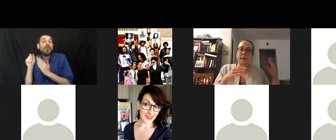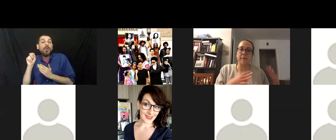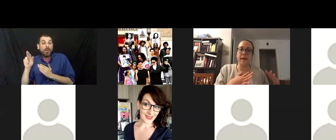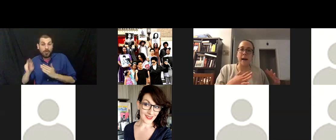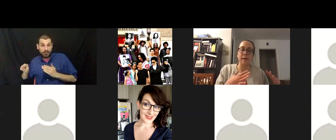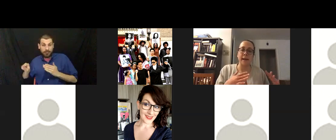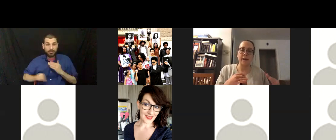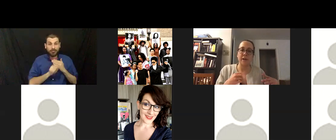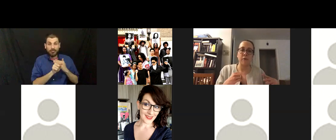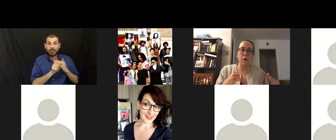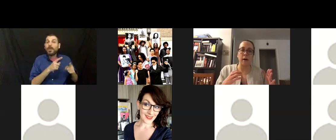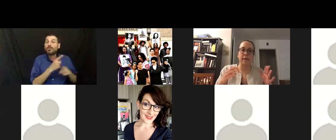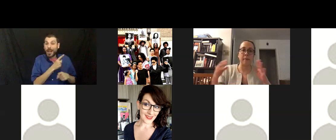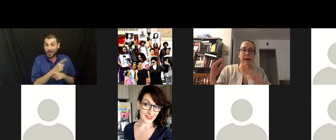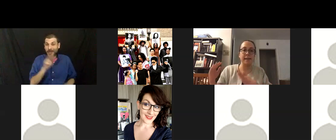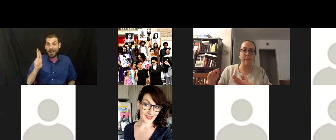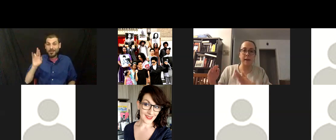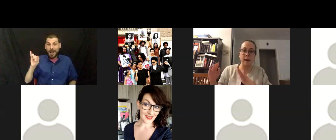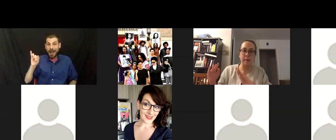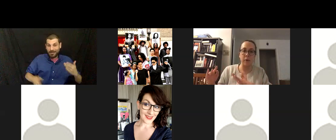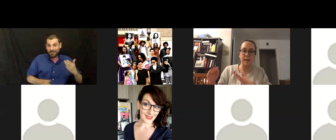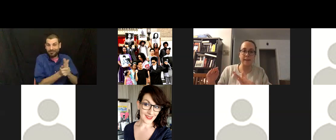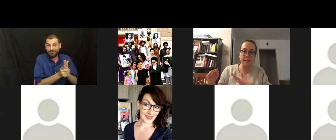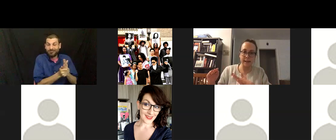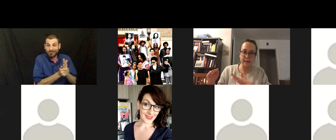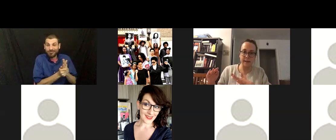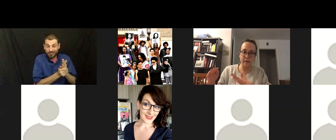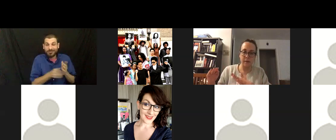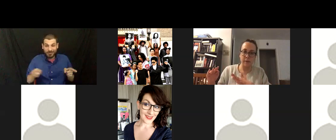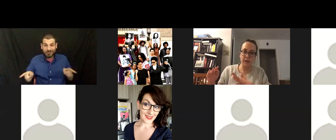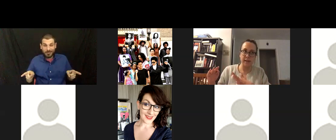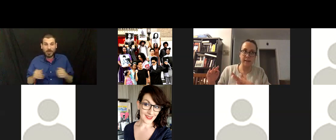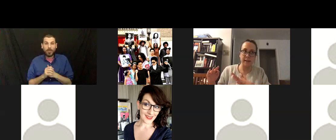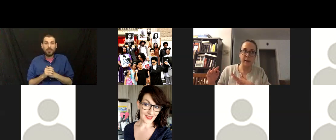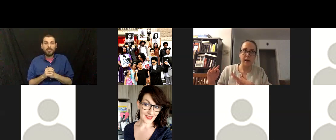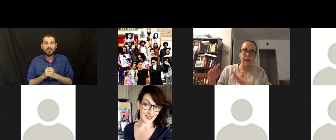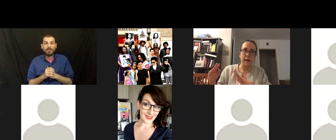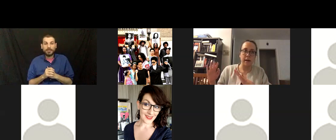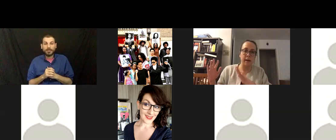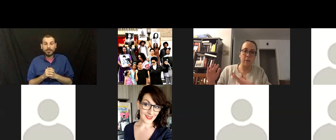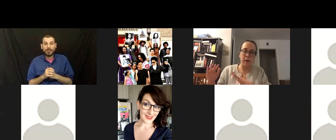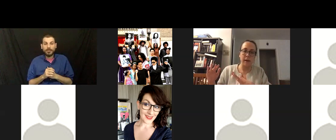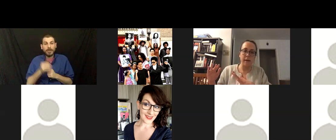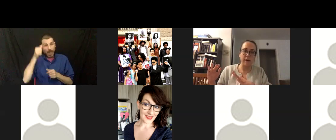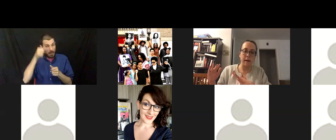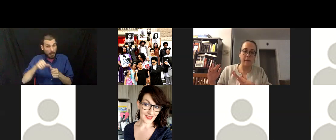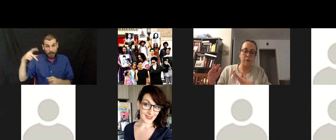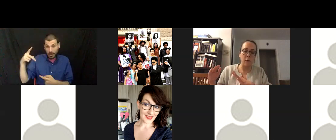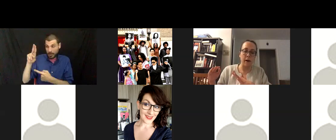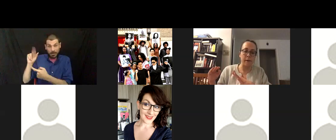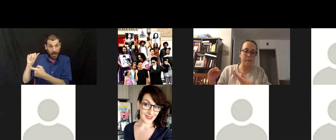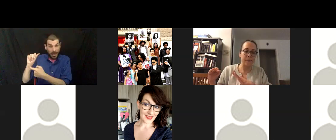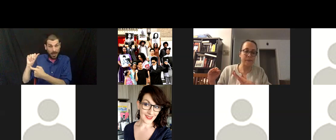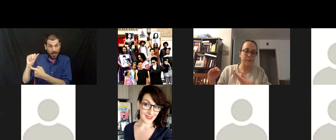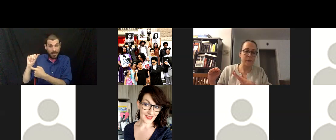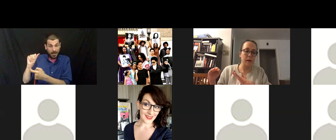you submit an application for the Pandemic Unemployment Assistance, which is the unemployment